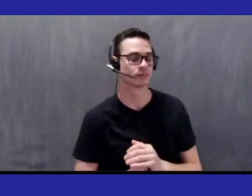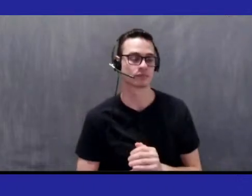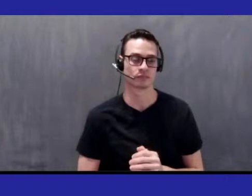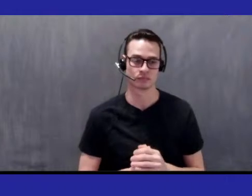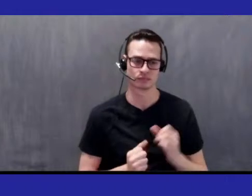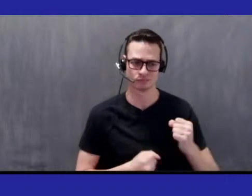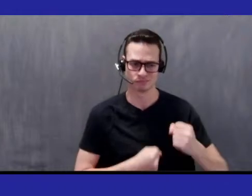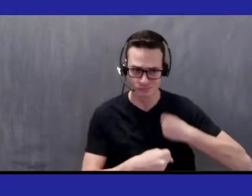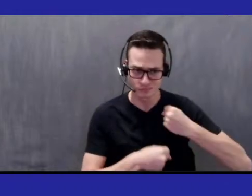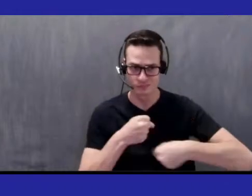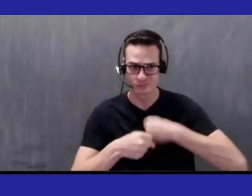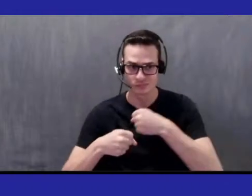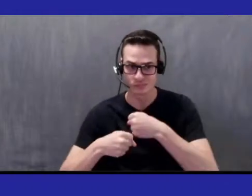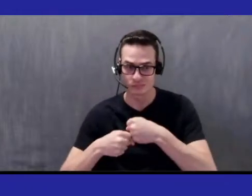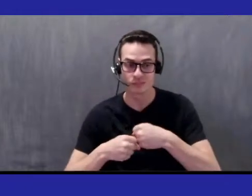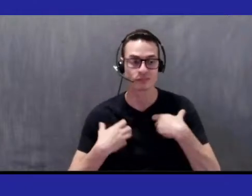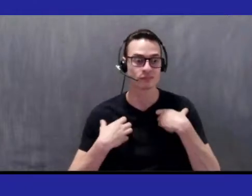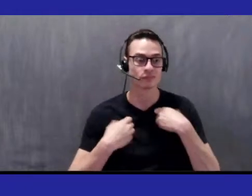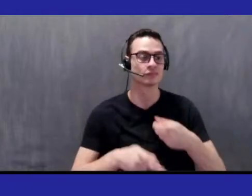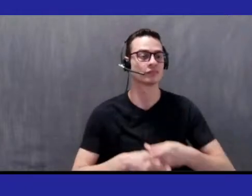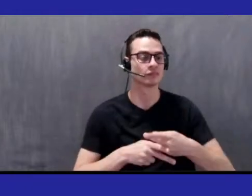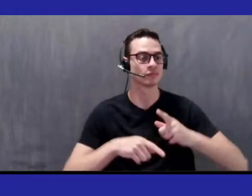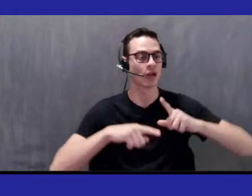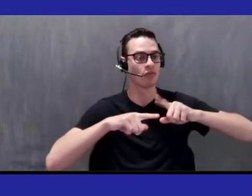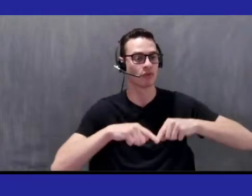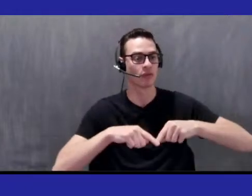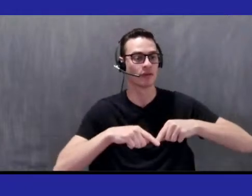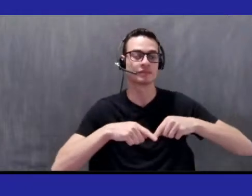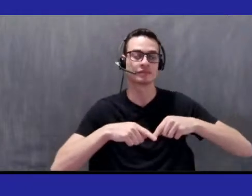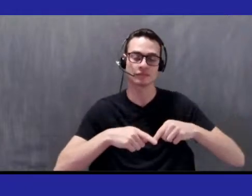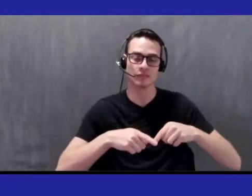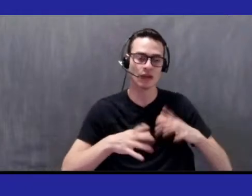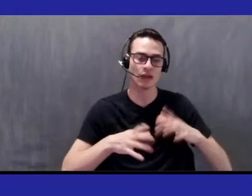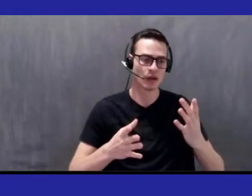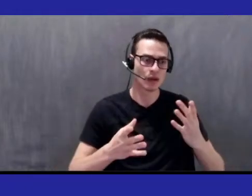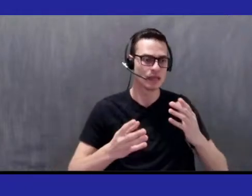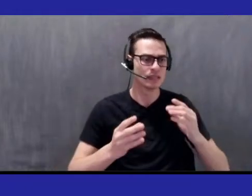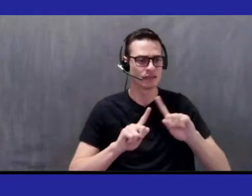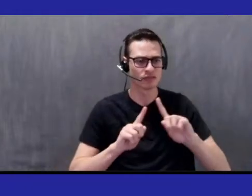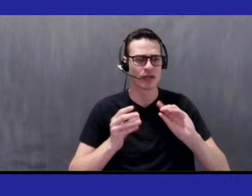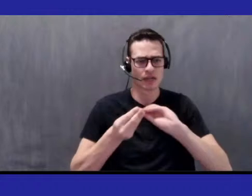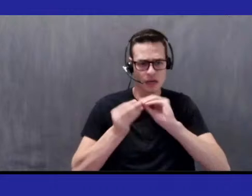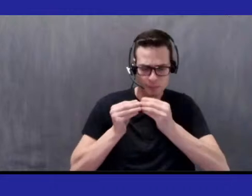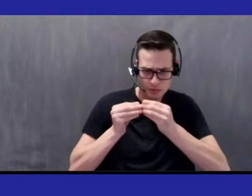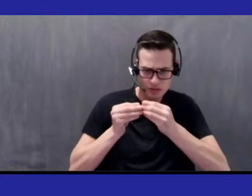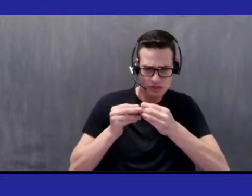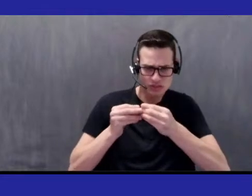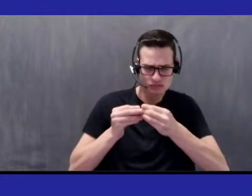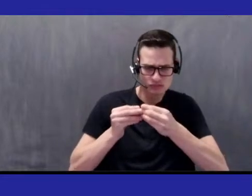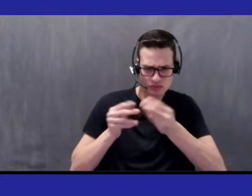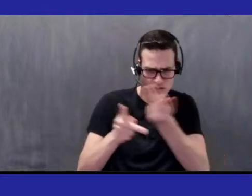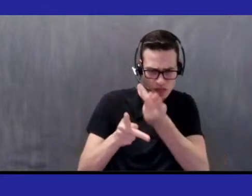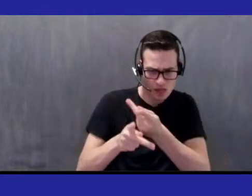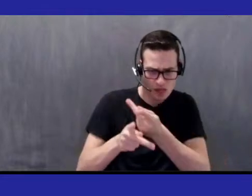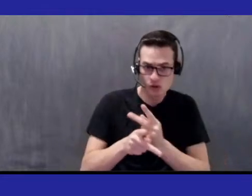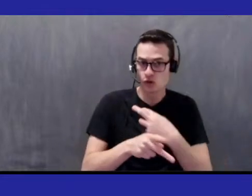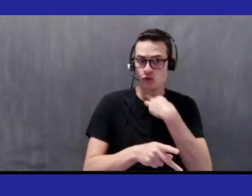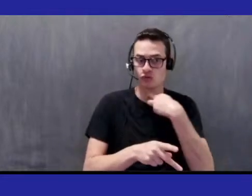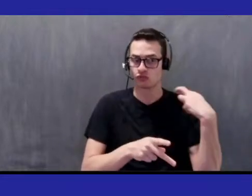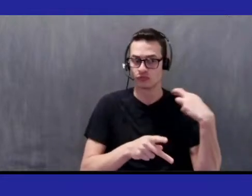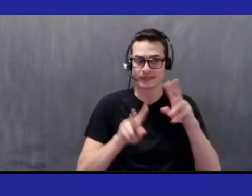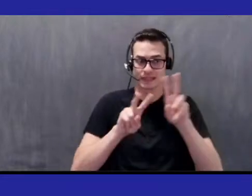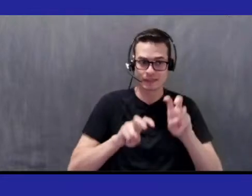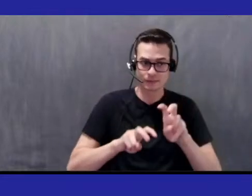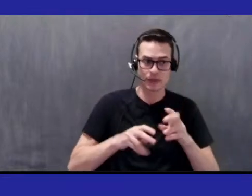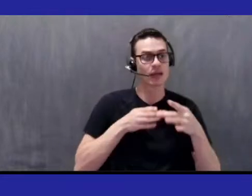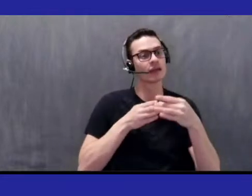years, healthcare has relied on clinical algorithms that individualize risk assessment and guide clinical decisions. And